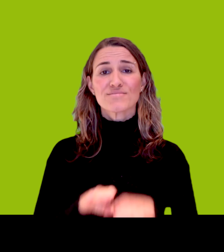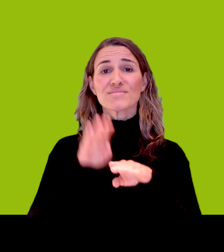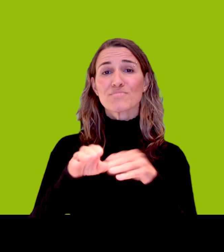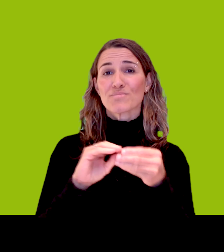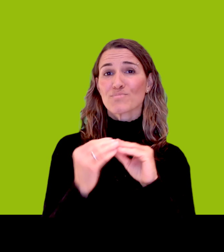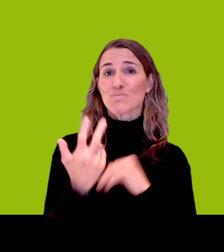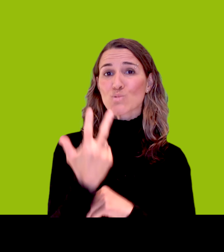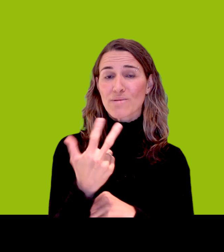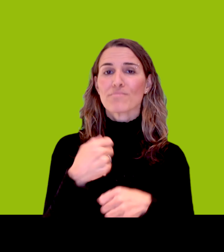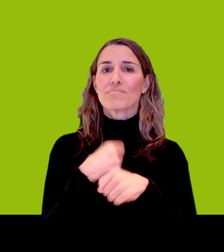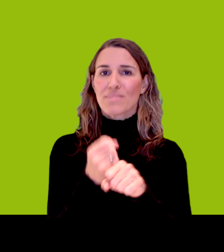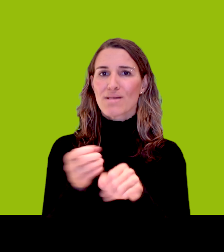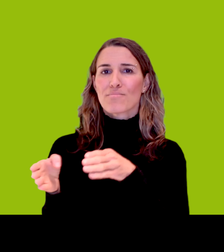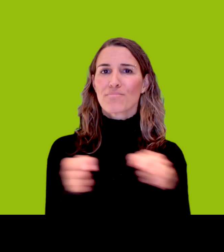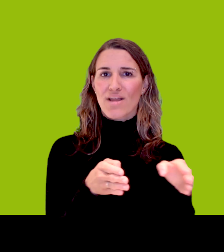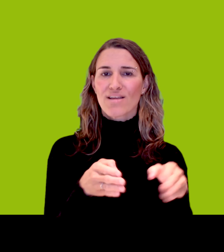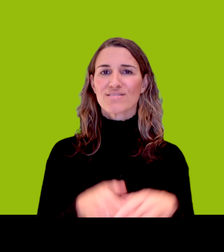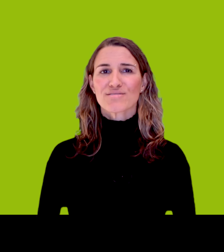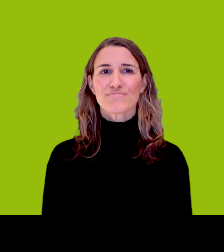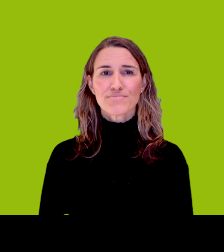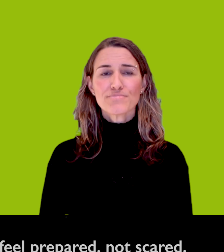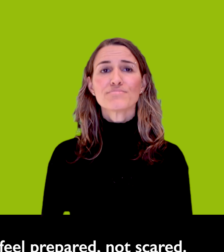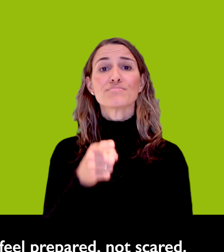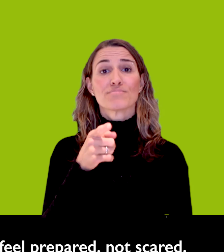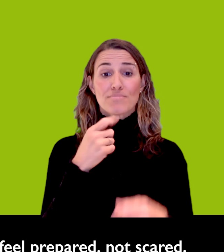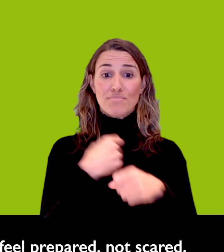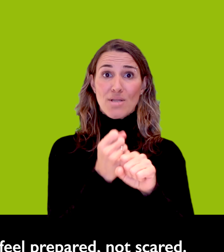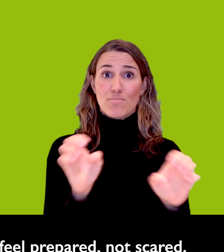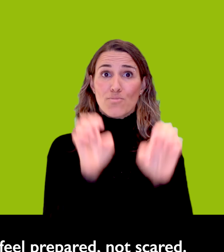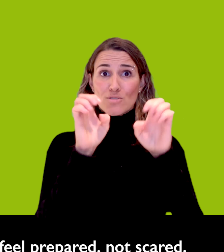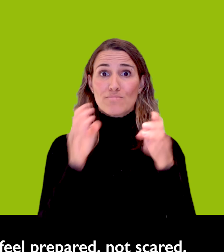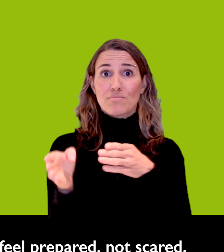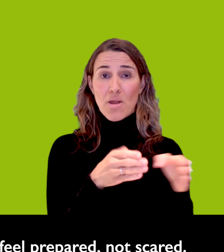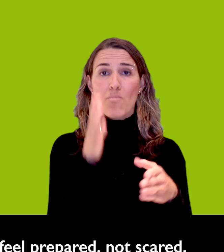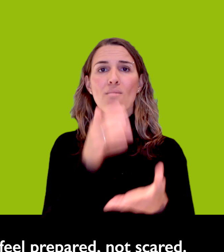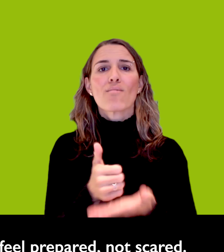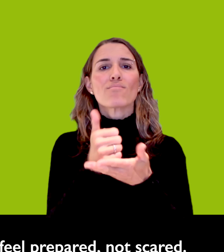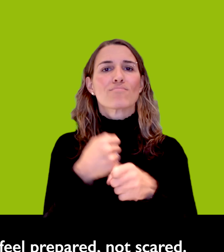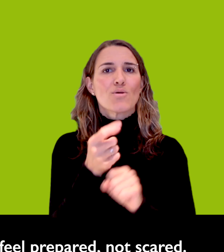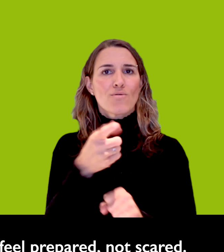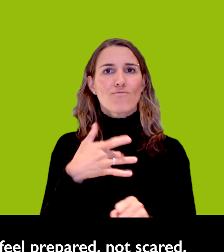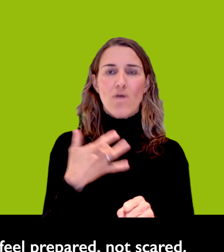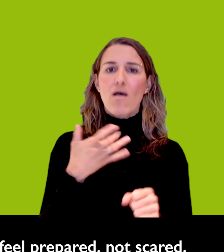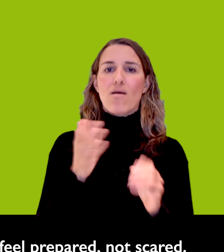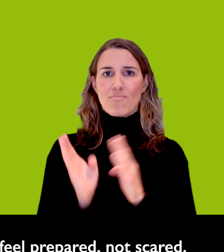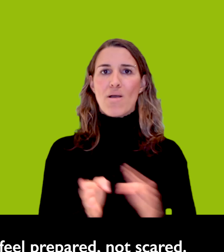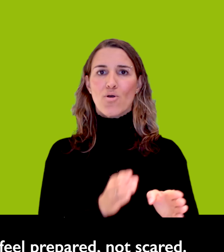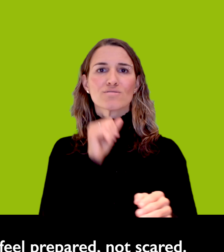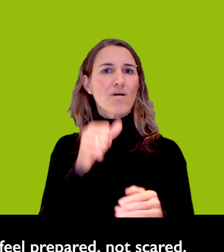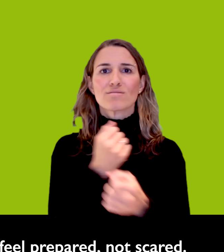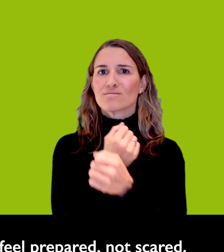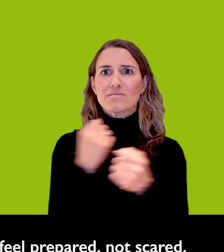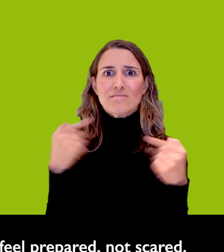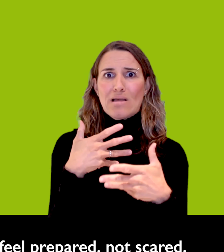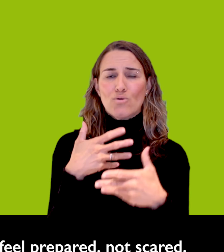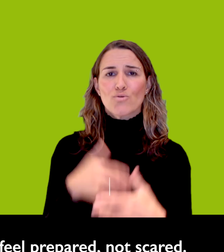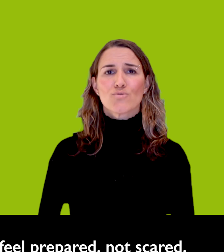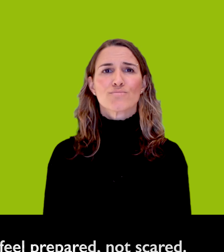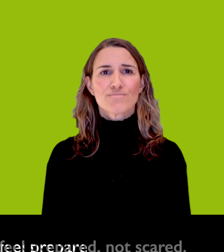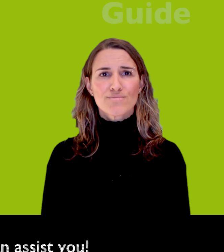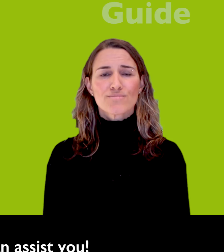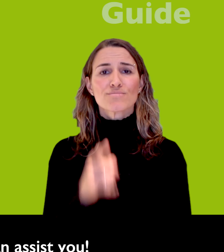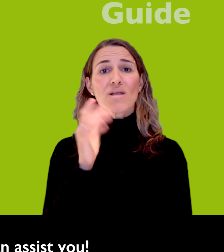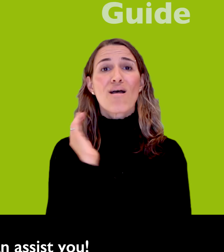Step 3. Make a plan. Making an emergency plan will help ensure that you feel prepared, not